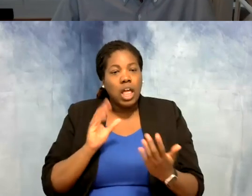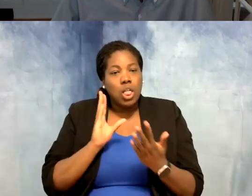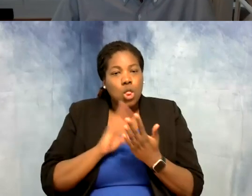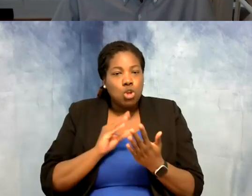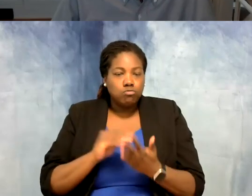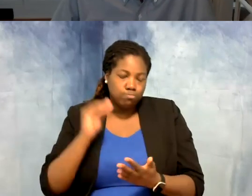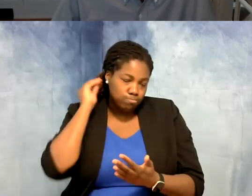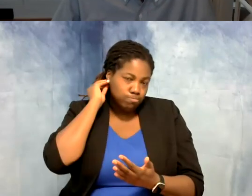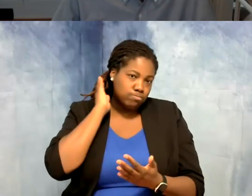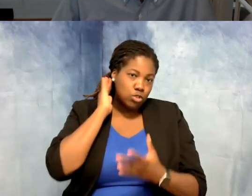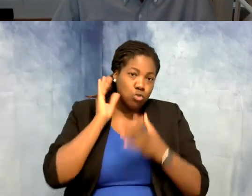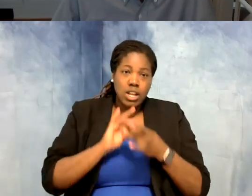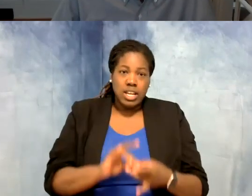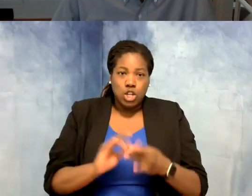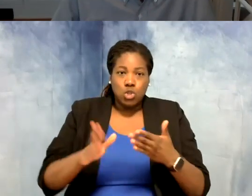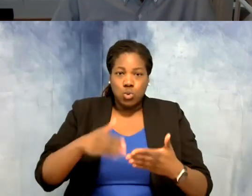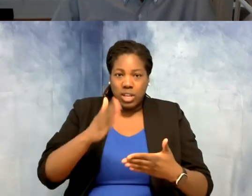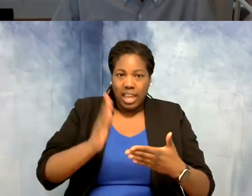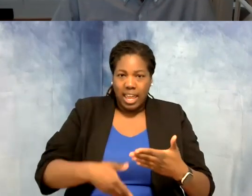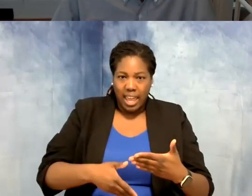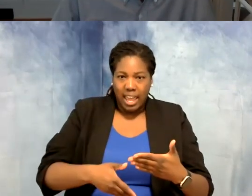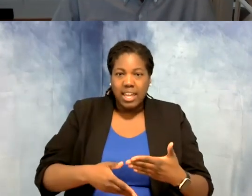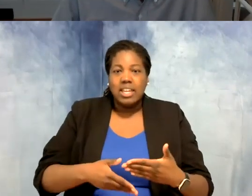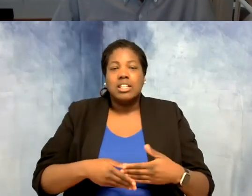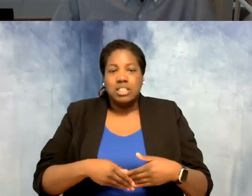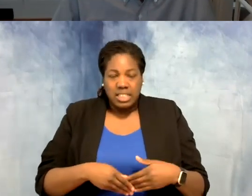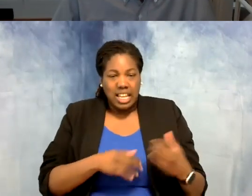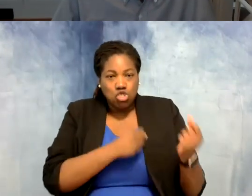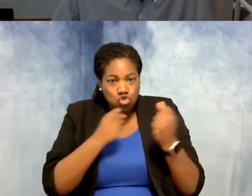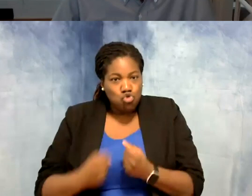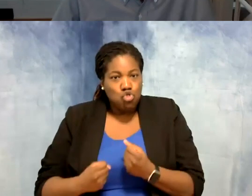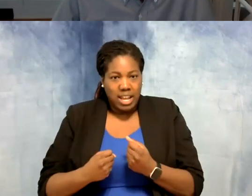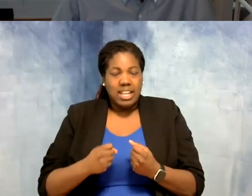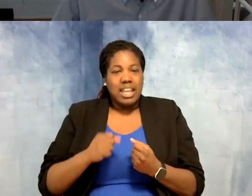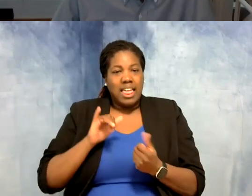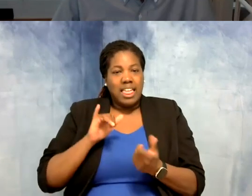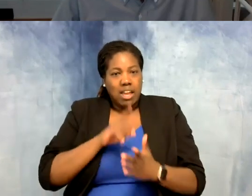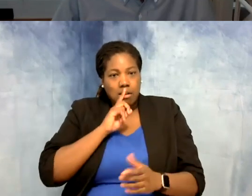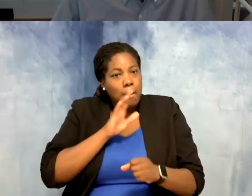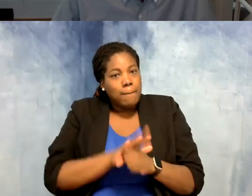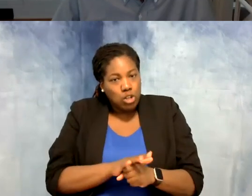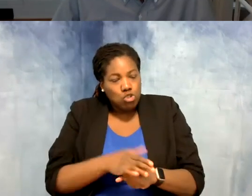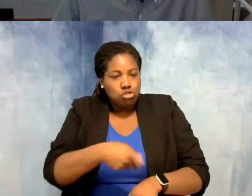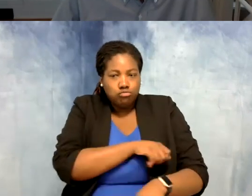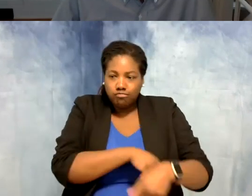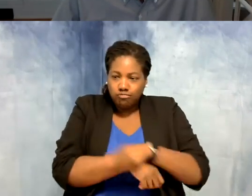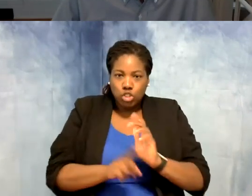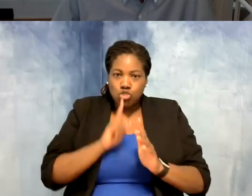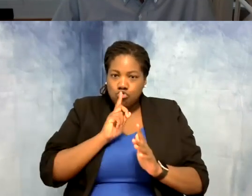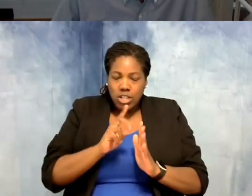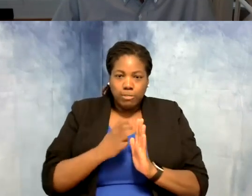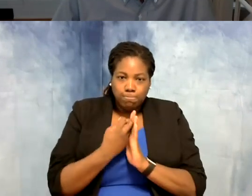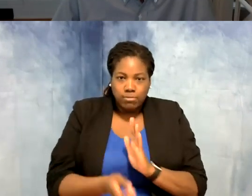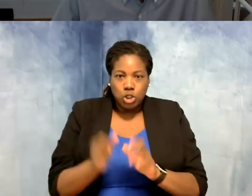in terms of the indefatigability, that strength, that joy, that commitment to rolling up our sleeves and doing the work that we